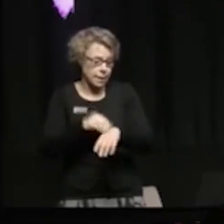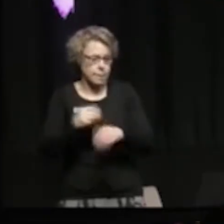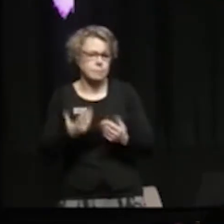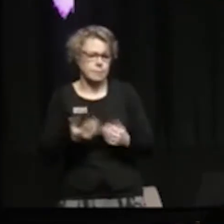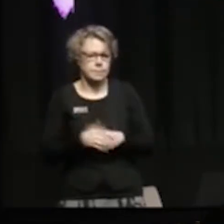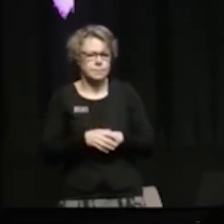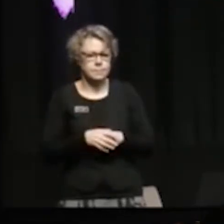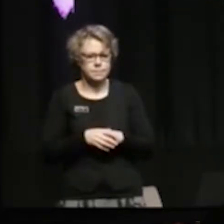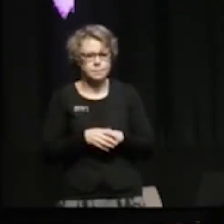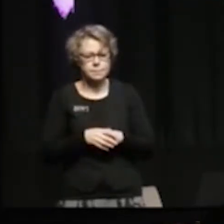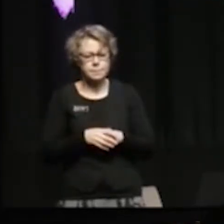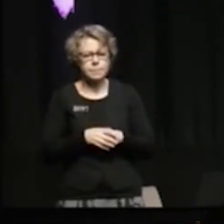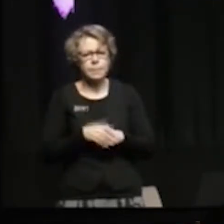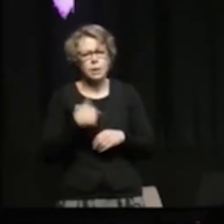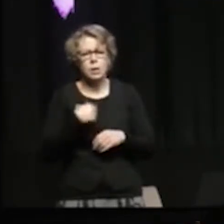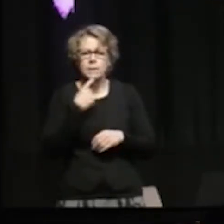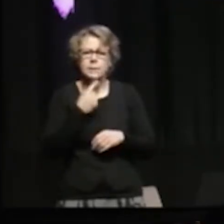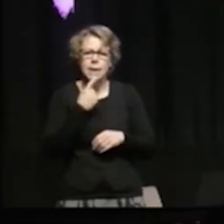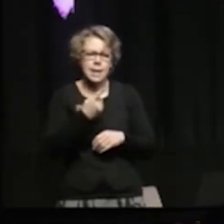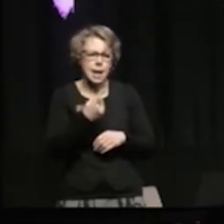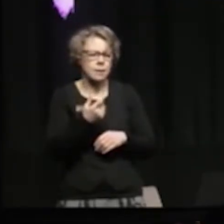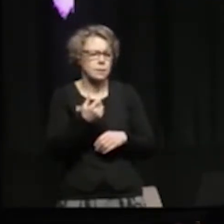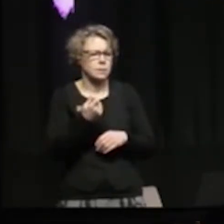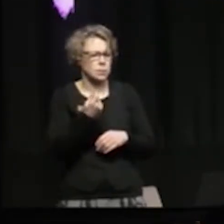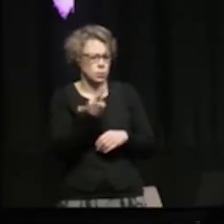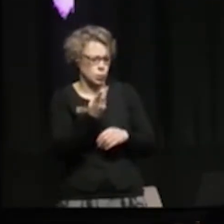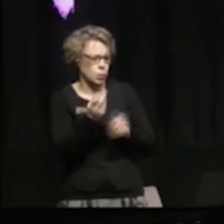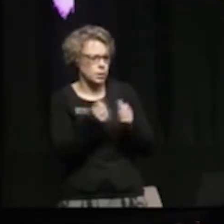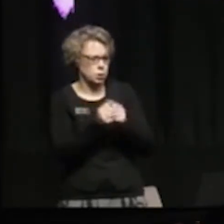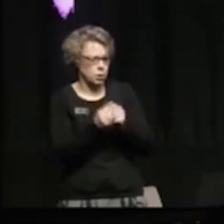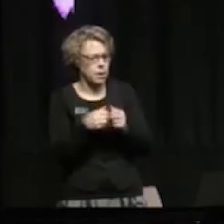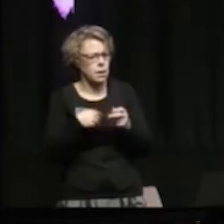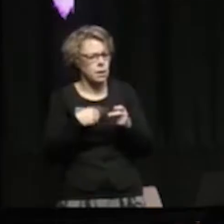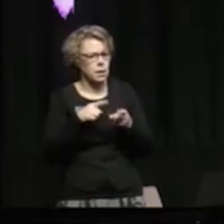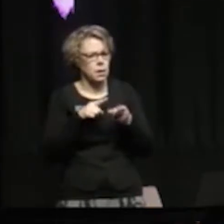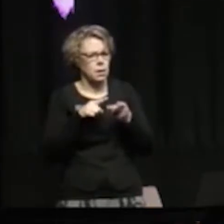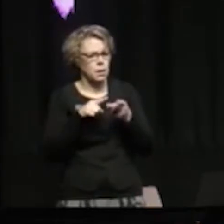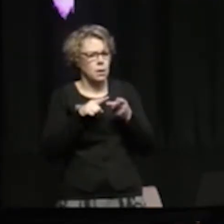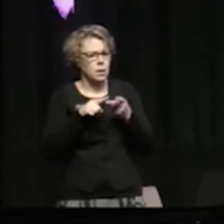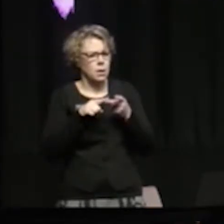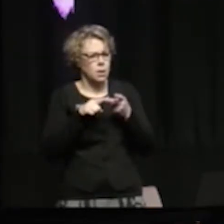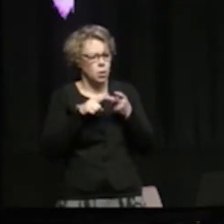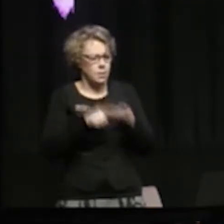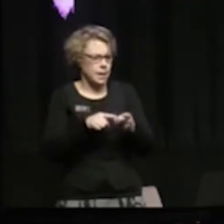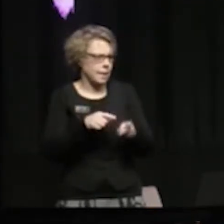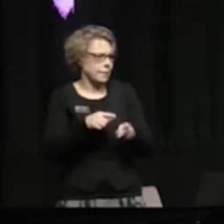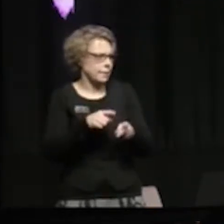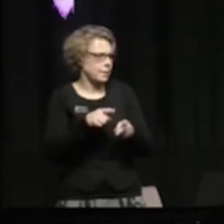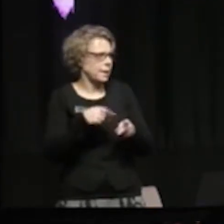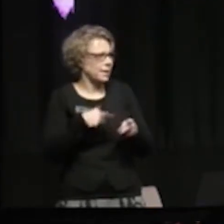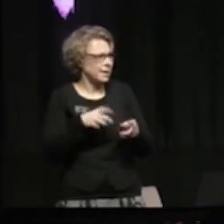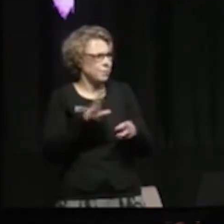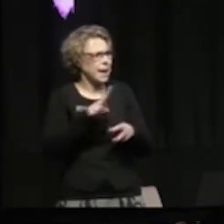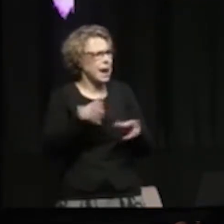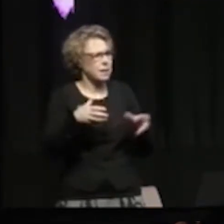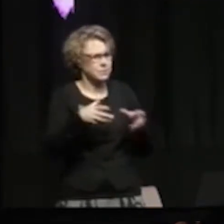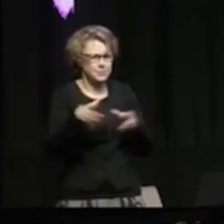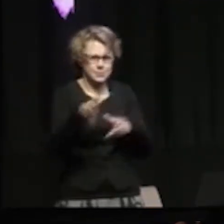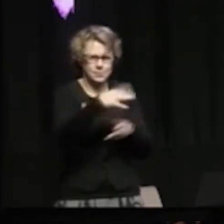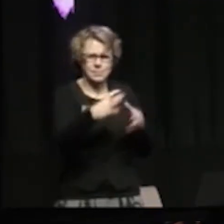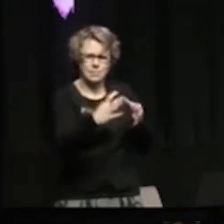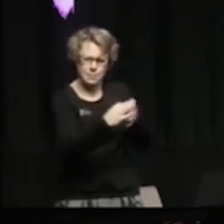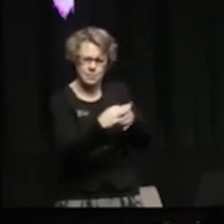be, and of course, the aim is that one day that doesn't exist. I wanted to stay with you a little bit, really. Again, one of the co-persons